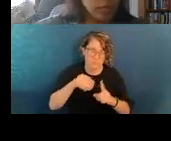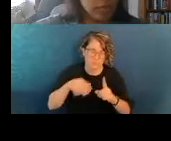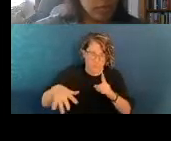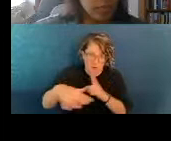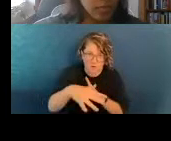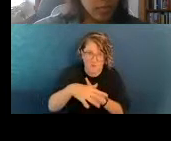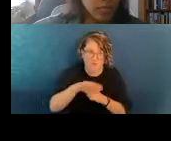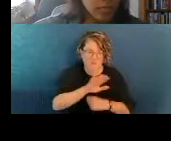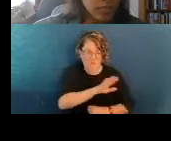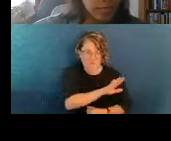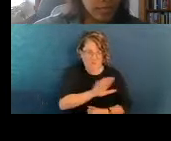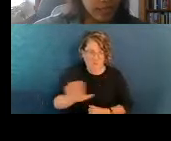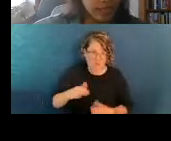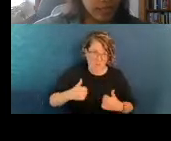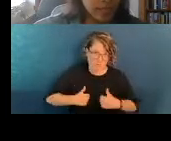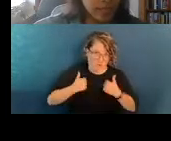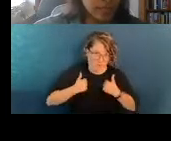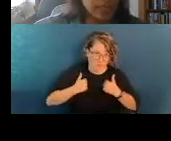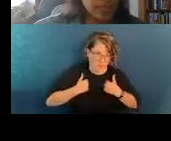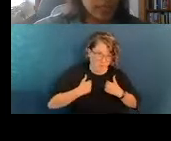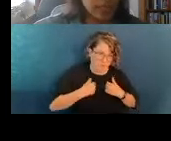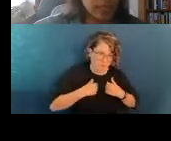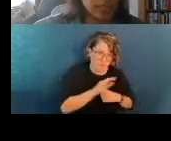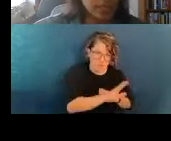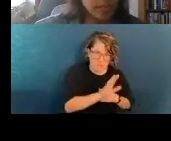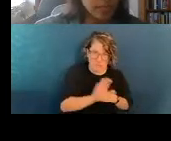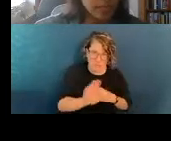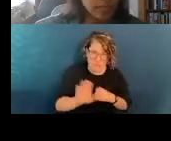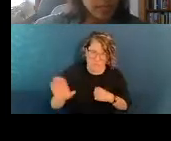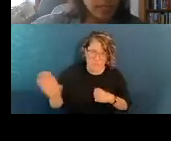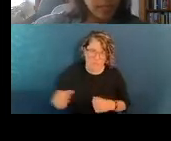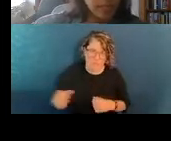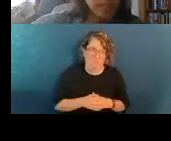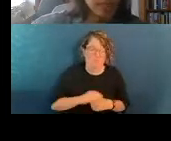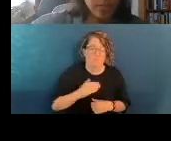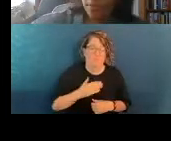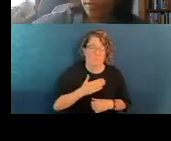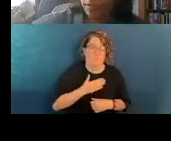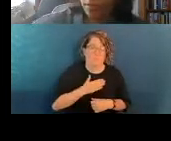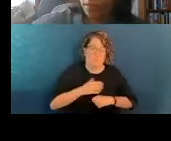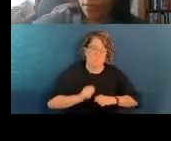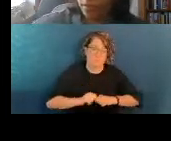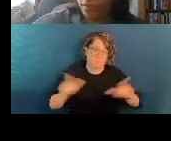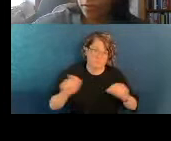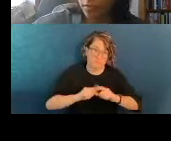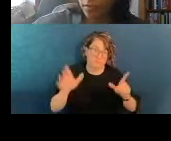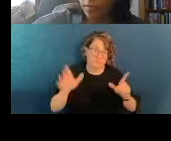lives. The following slides I'll be sharing do a lot to elaborate on these ideas.